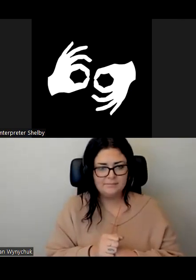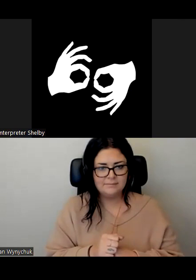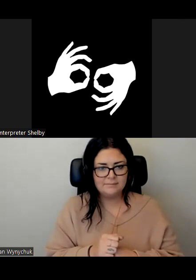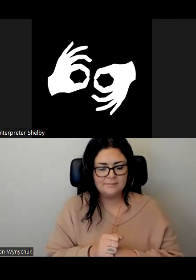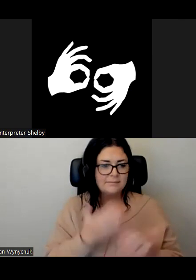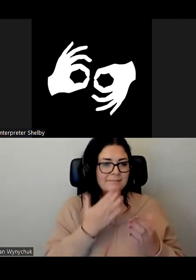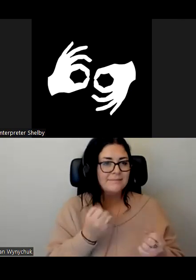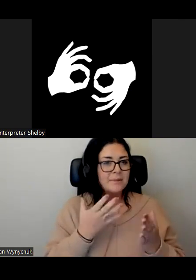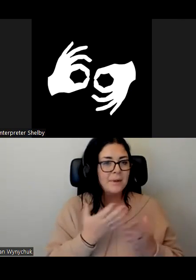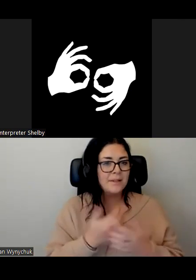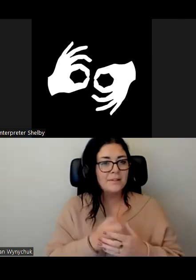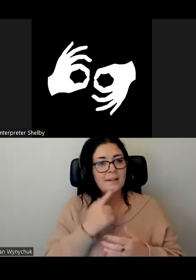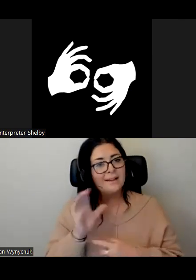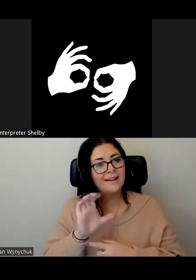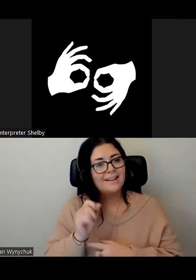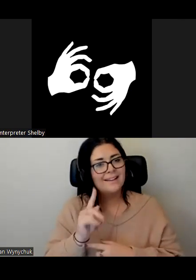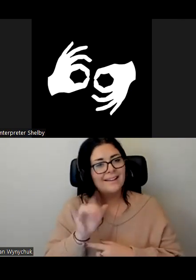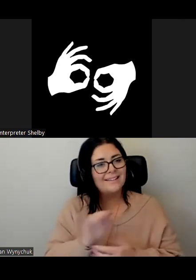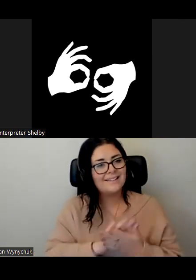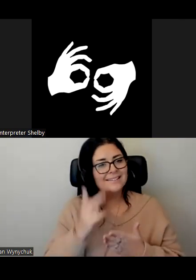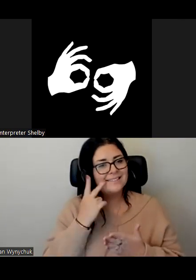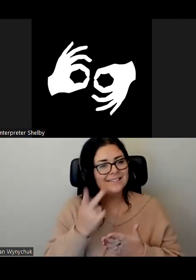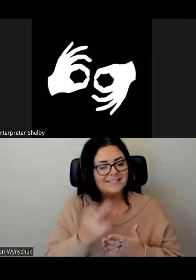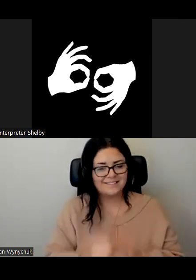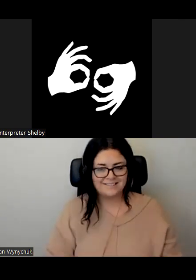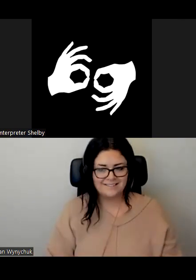guys are awesome. And hi, Kathy. Nice to see your face for a long time.